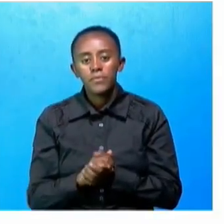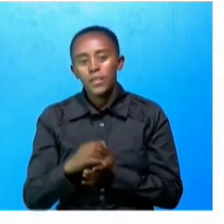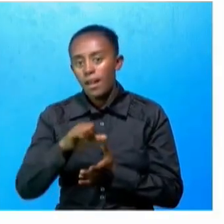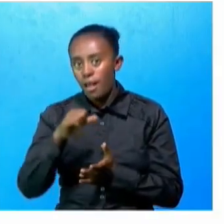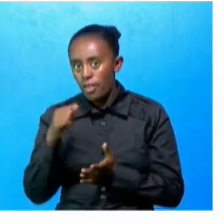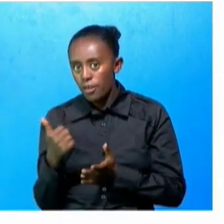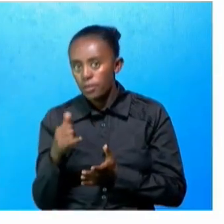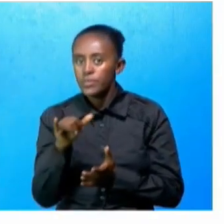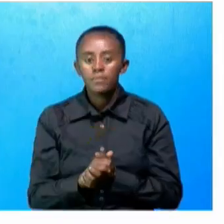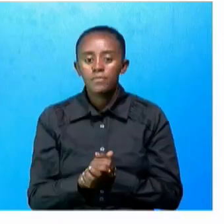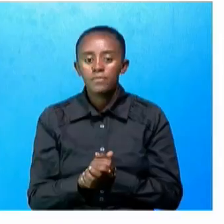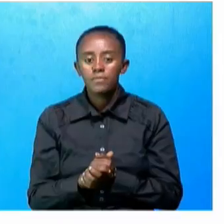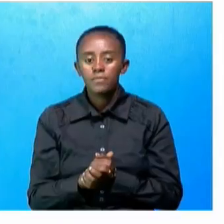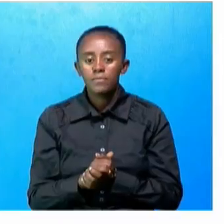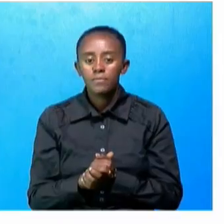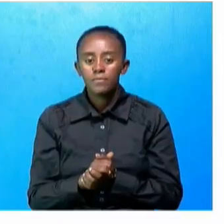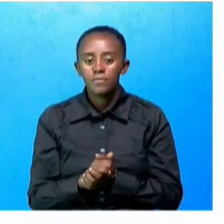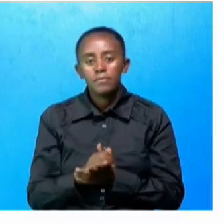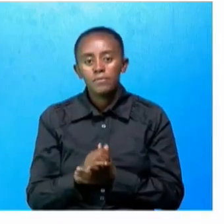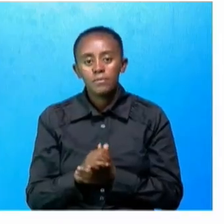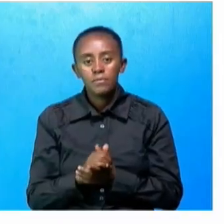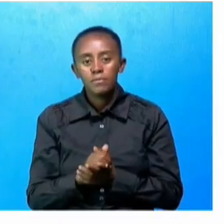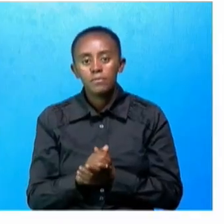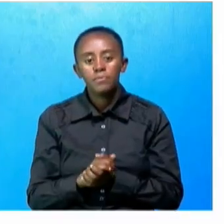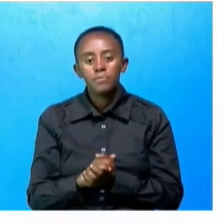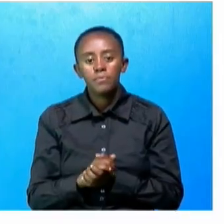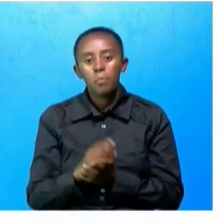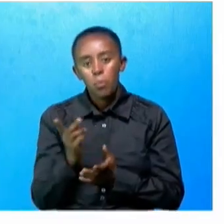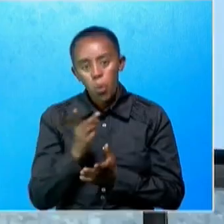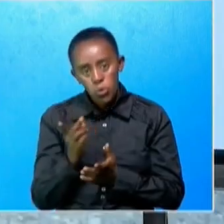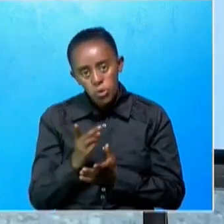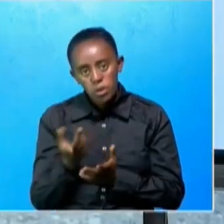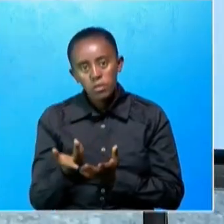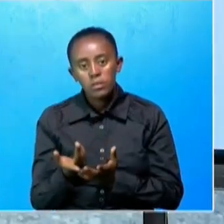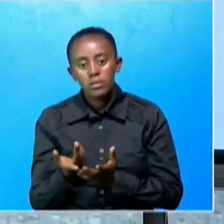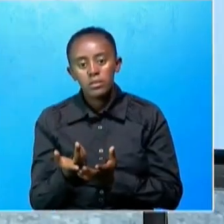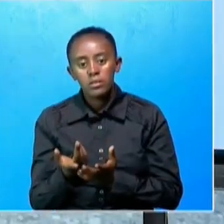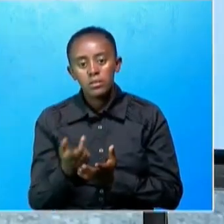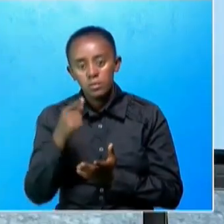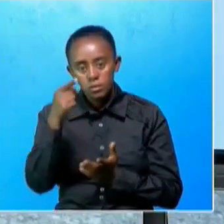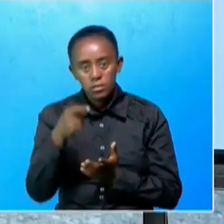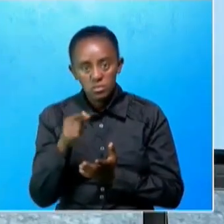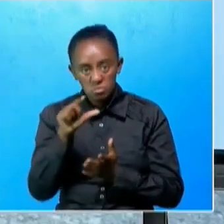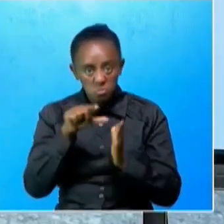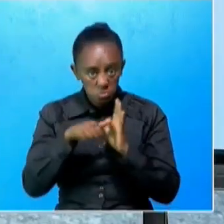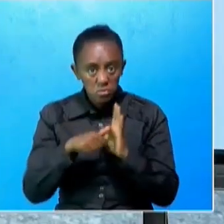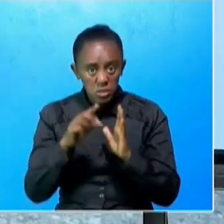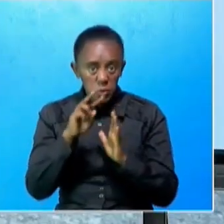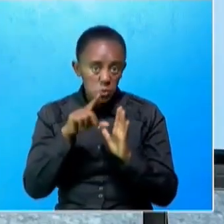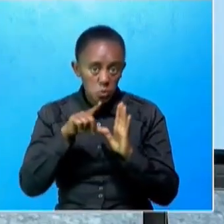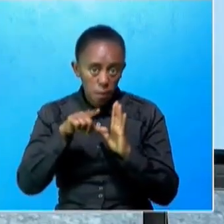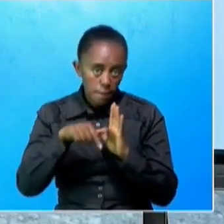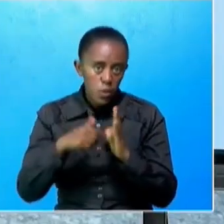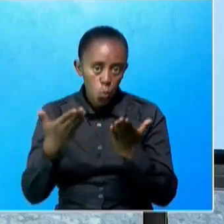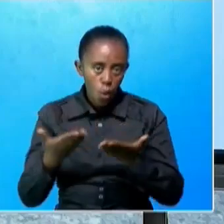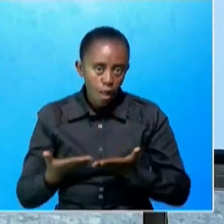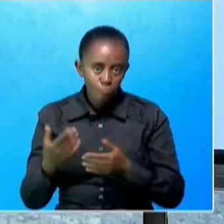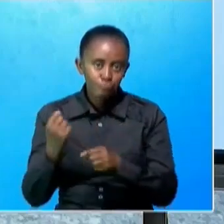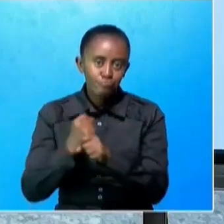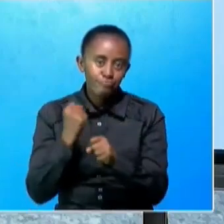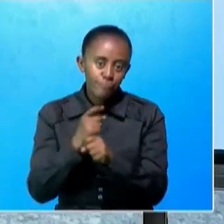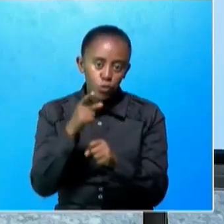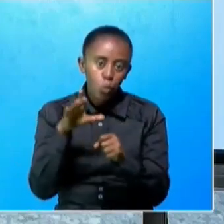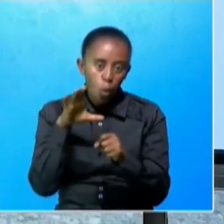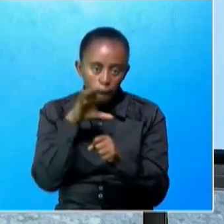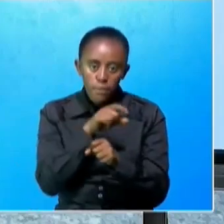Another similarity, like birds. Let me give you some minutes, 10 minutes, and welcome to